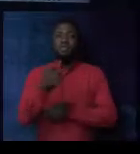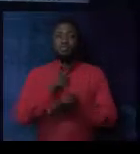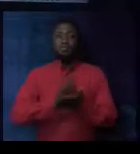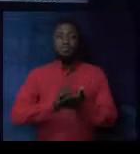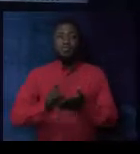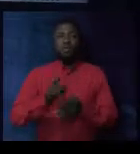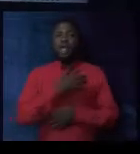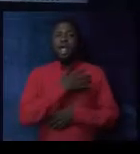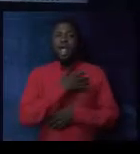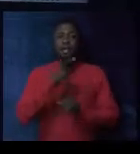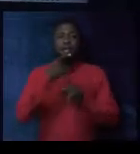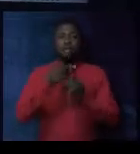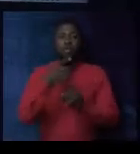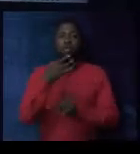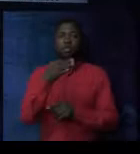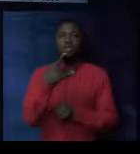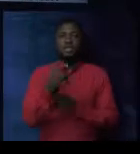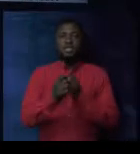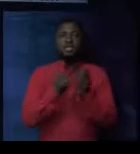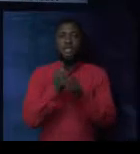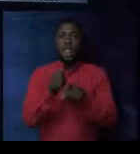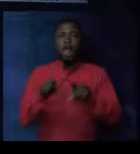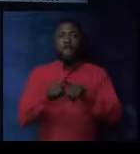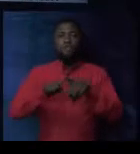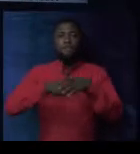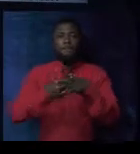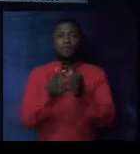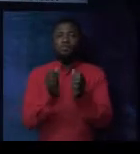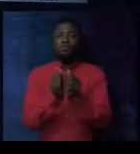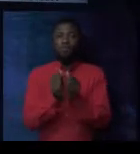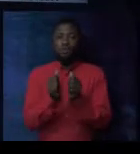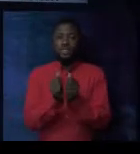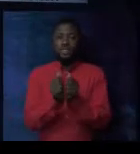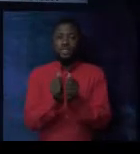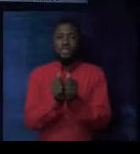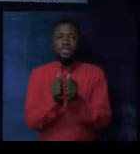of the week and months of the year also begin